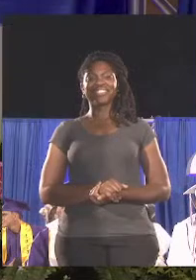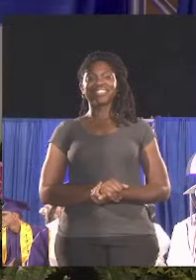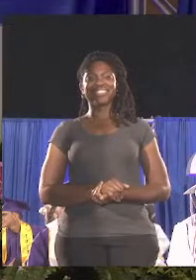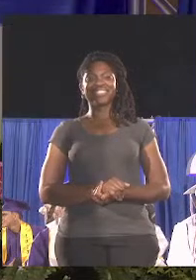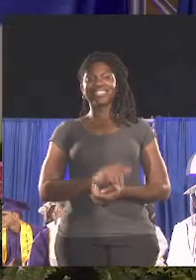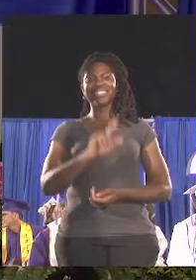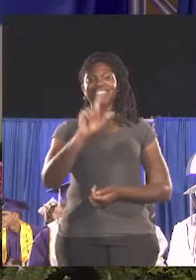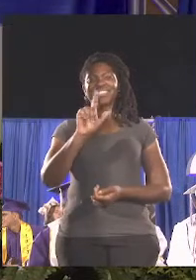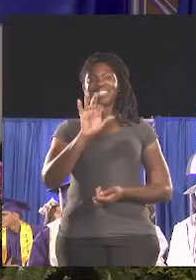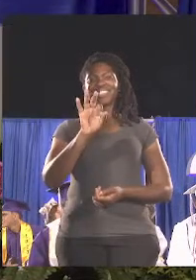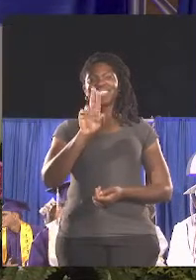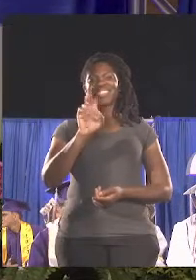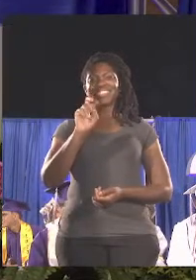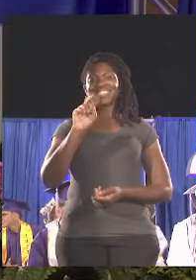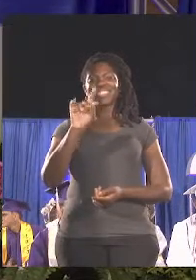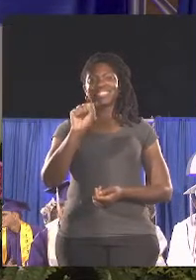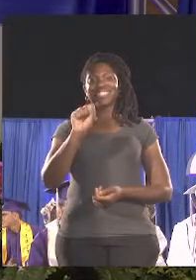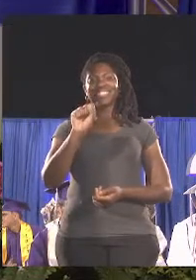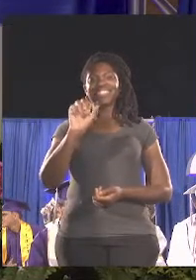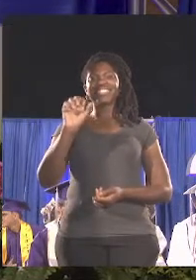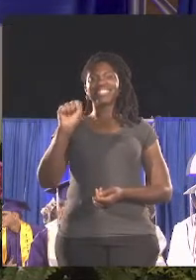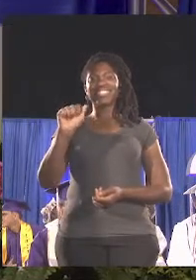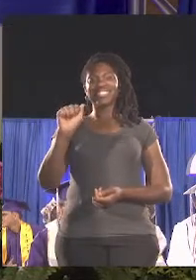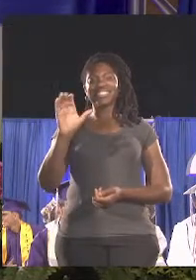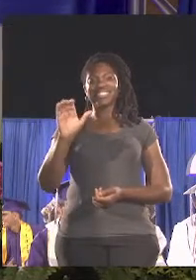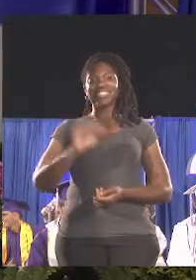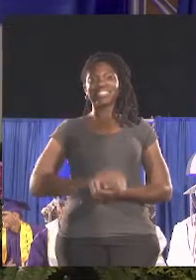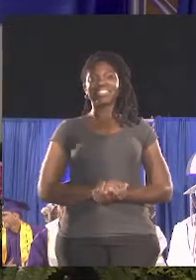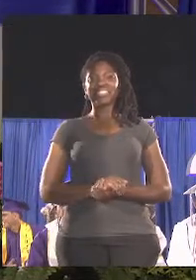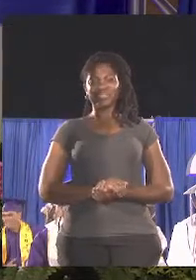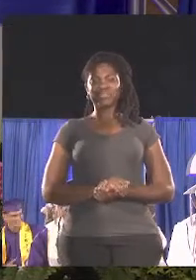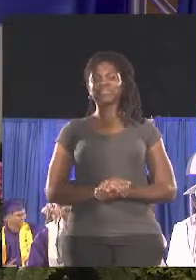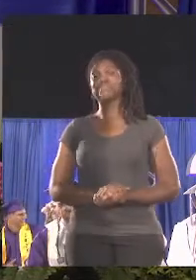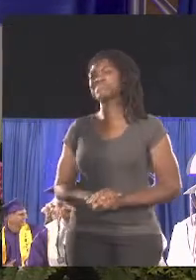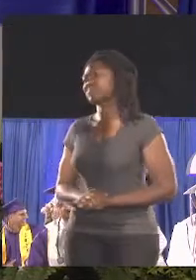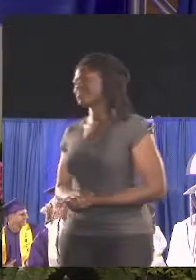Lana N. Fuentes, San Antonio College.